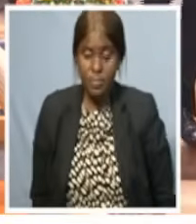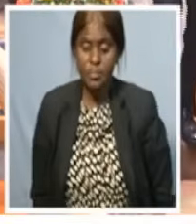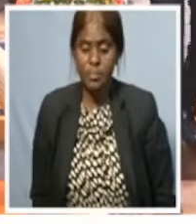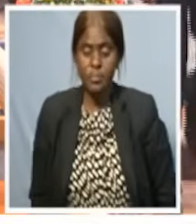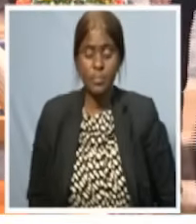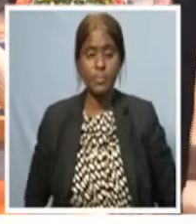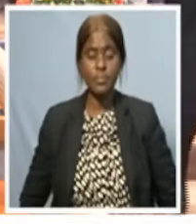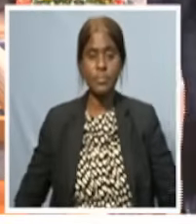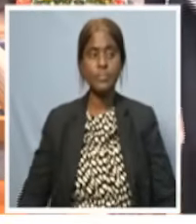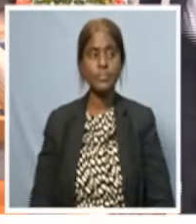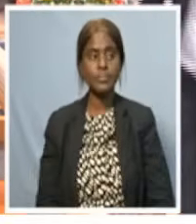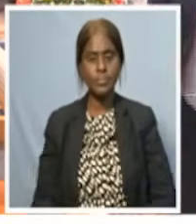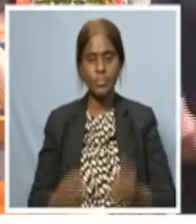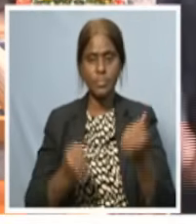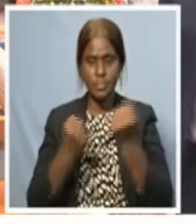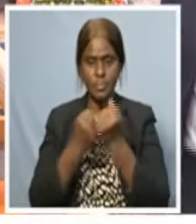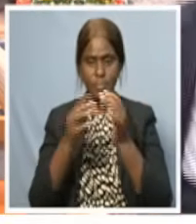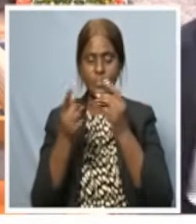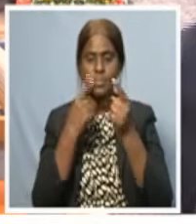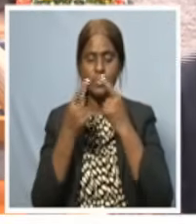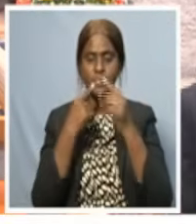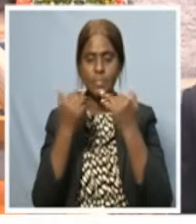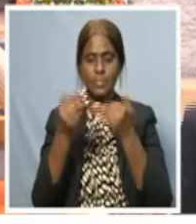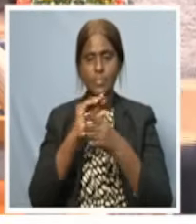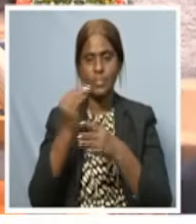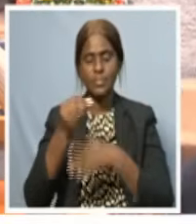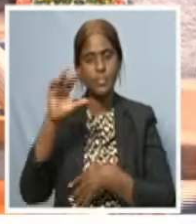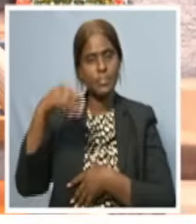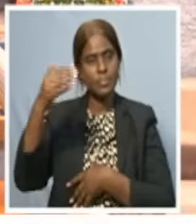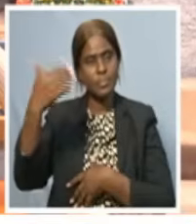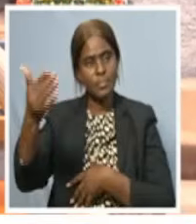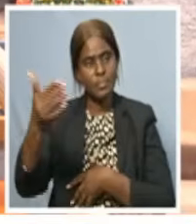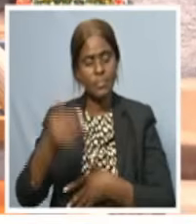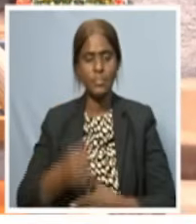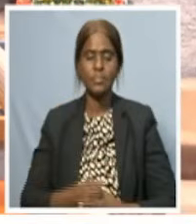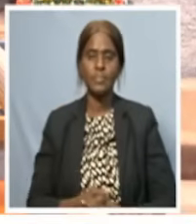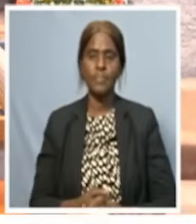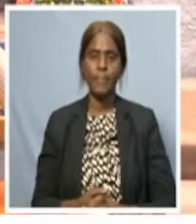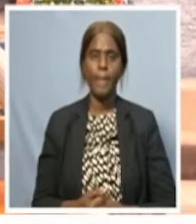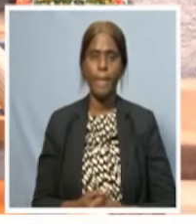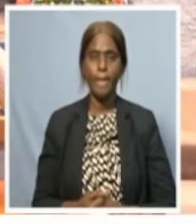Thank you. Does the seconder wish to speak now or later?